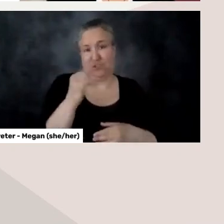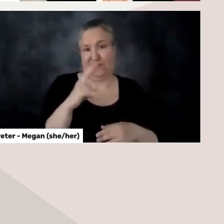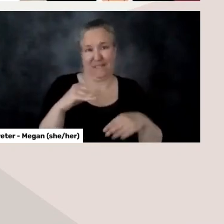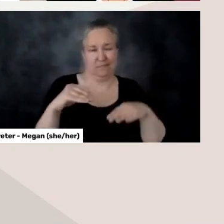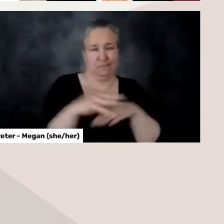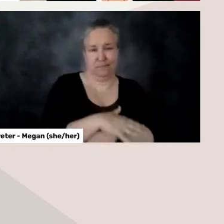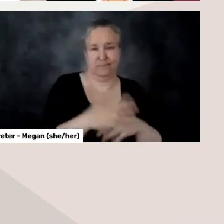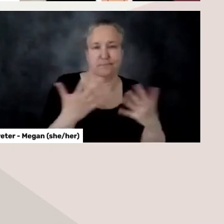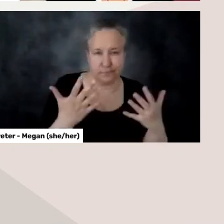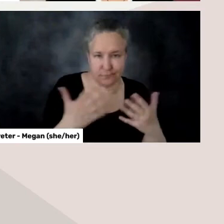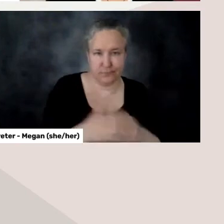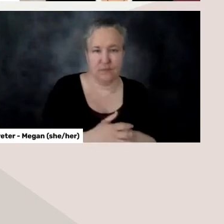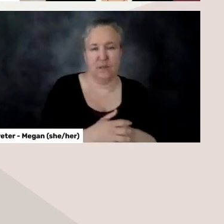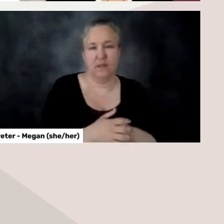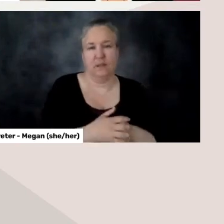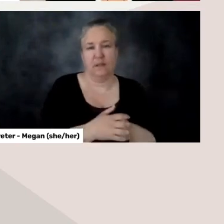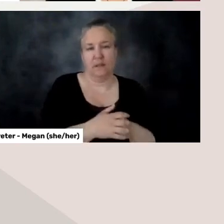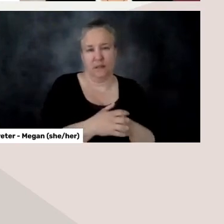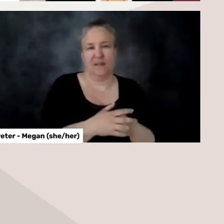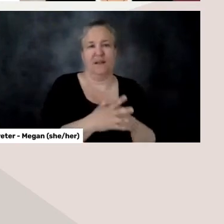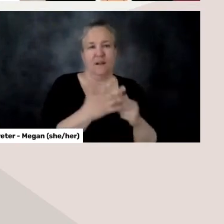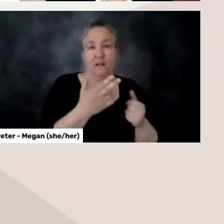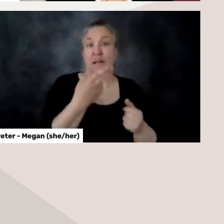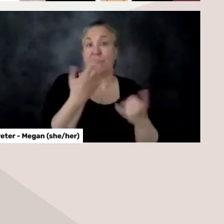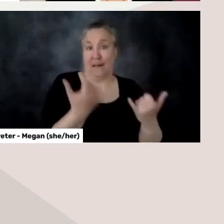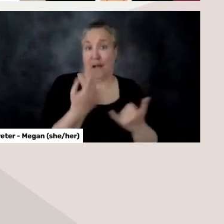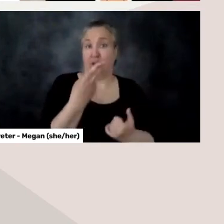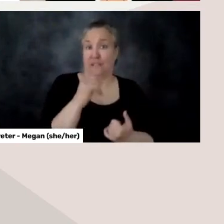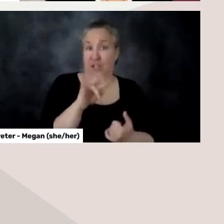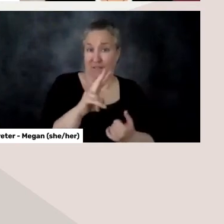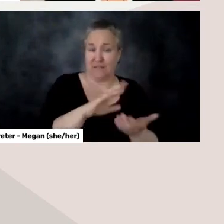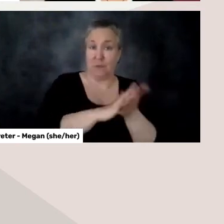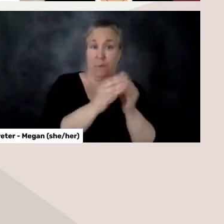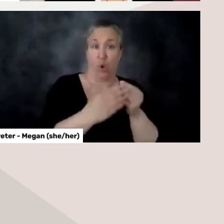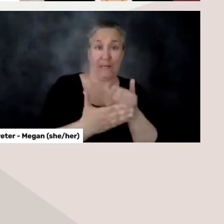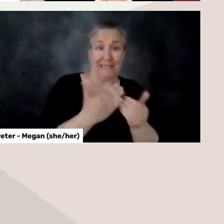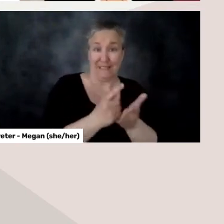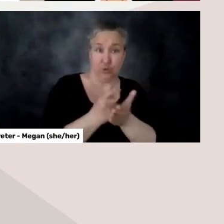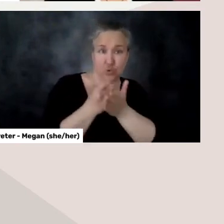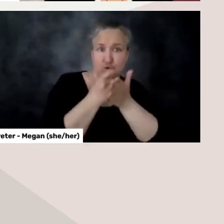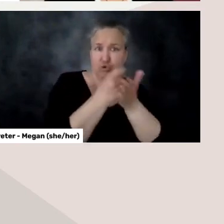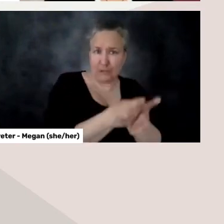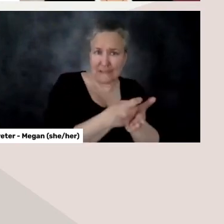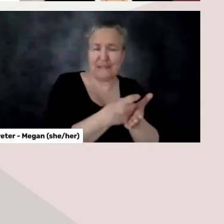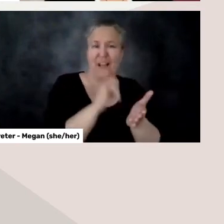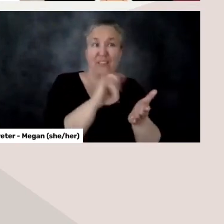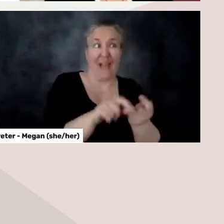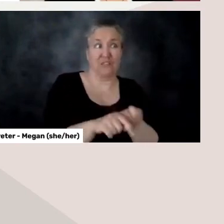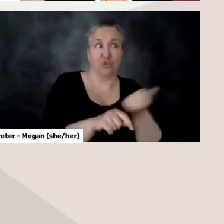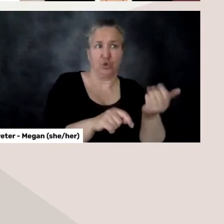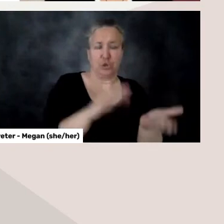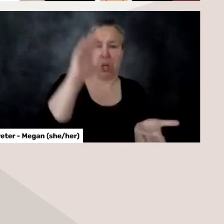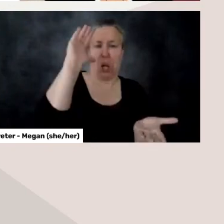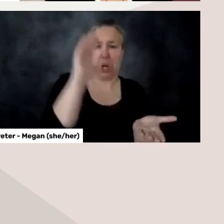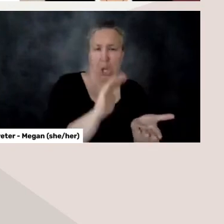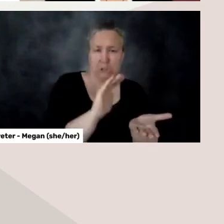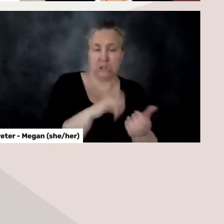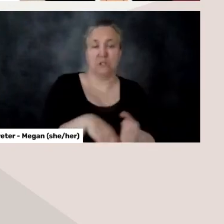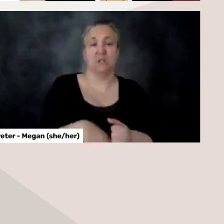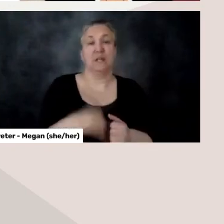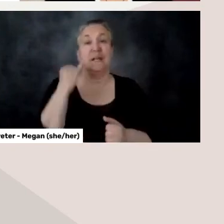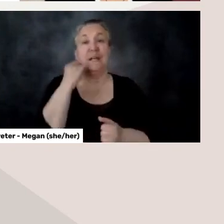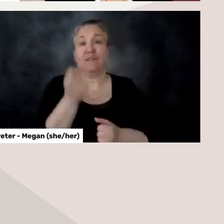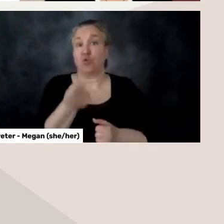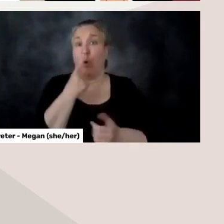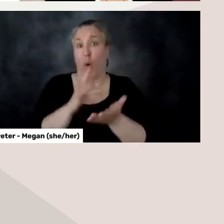is kind of going away as well as HIV is becoming easier to treat. If it's an oral medication, we want to make sure that